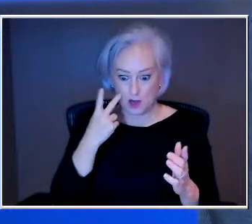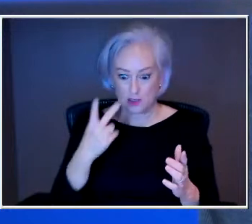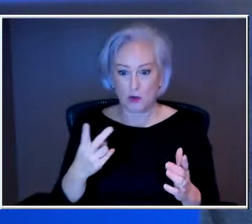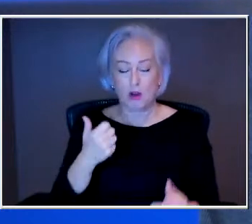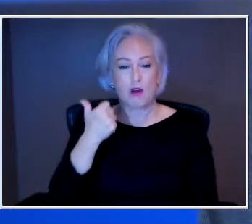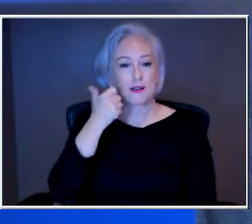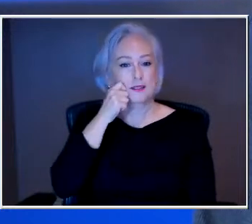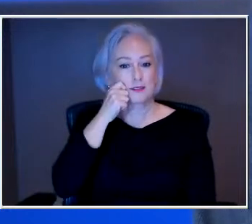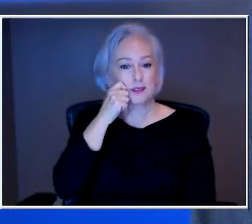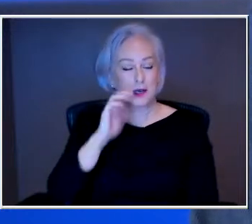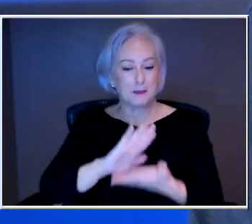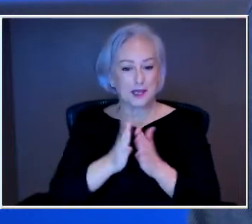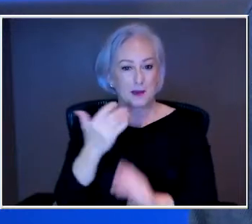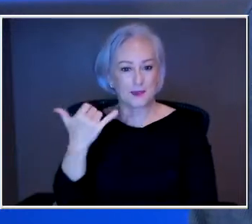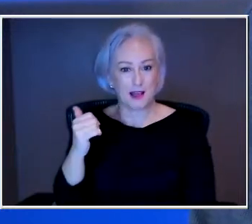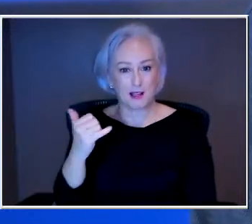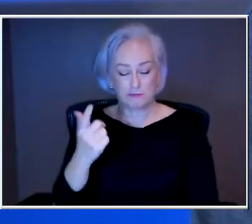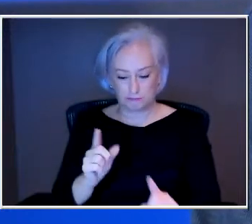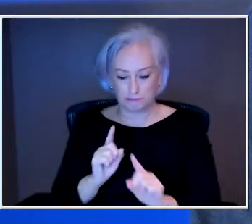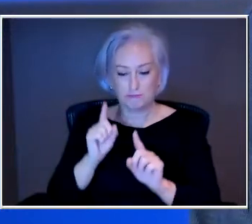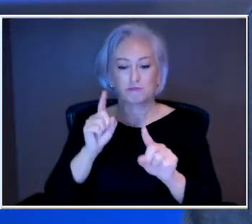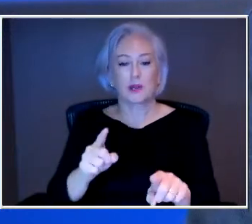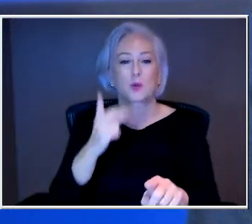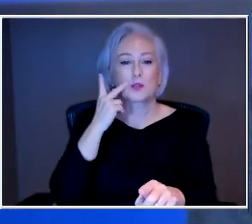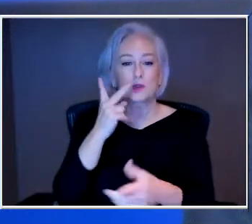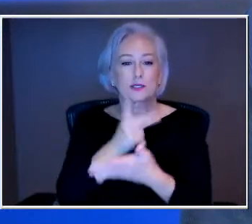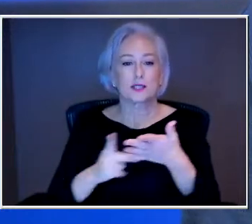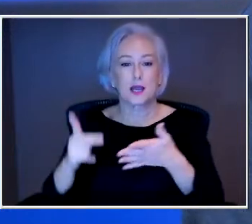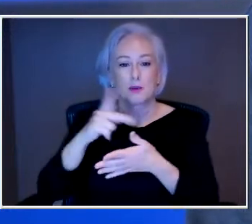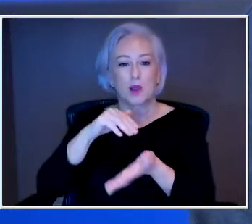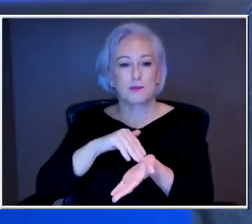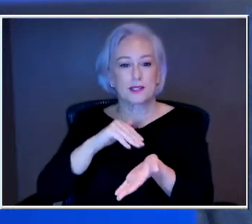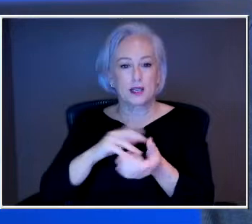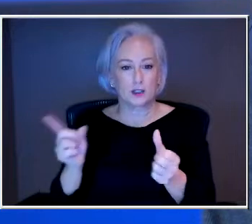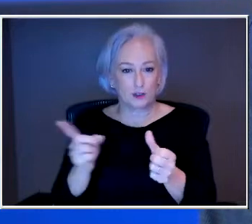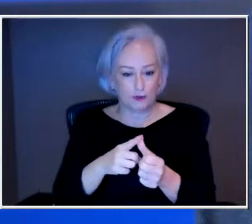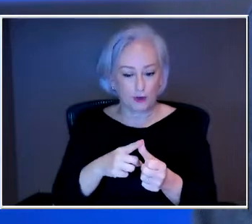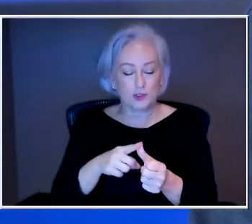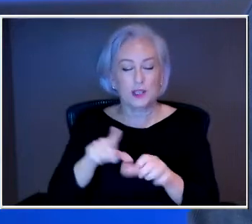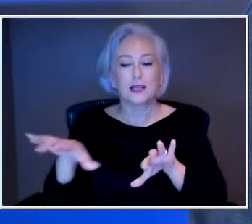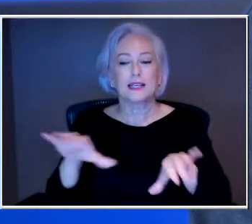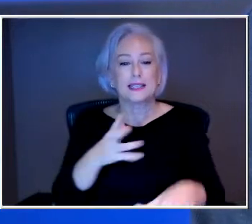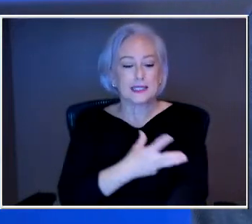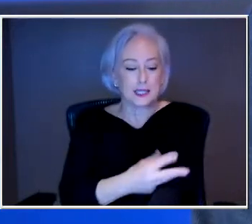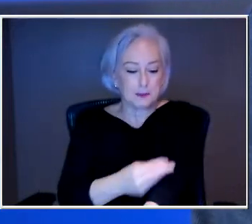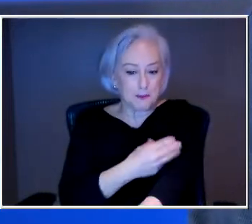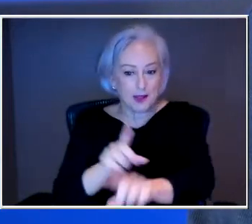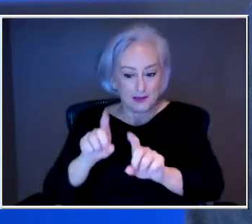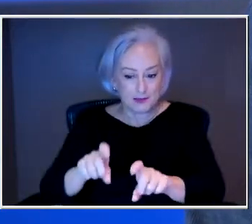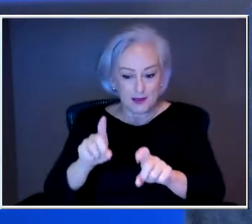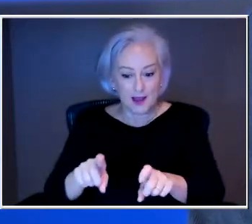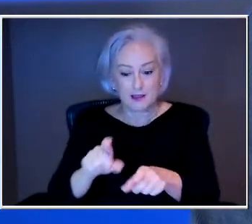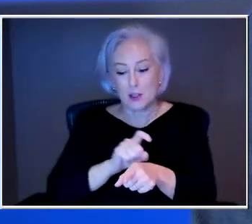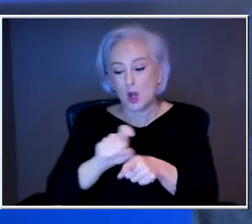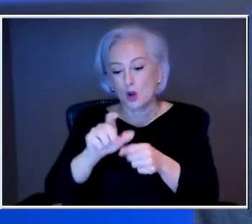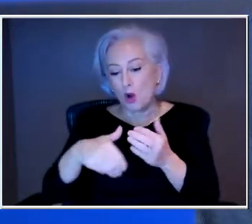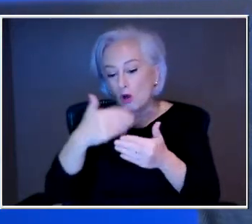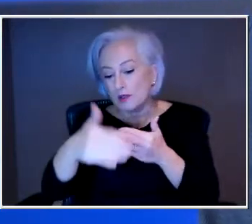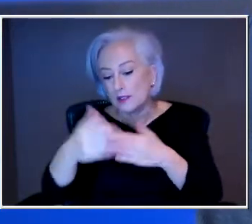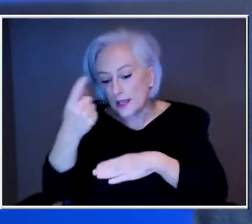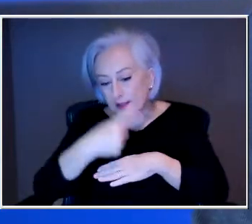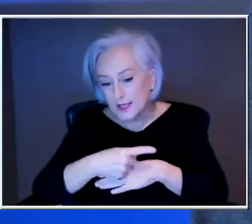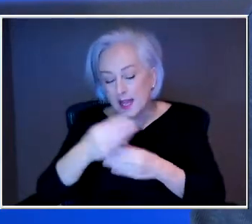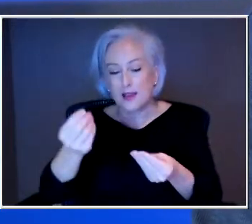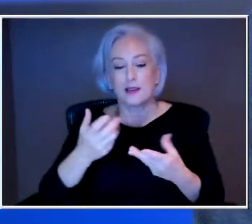see my primary care physician first, and he did some blood work and then called me back the next day and kind of told me something was the matter with